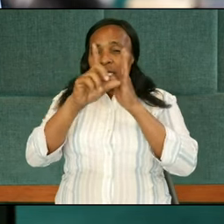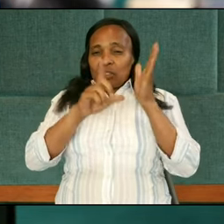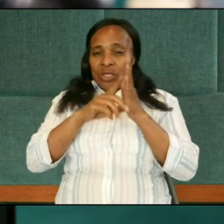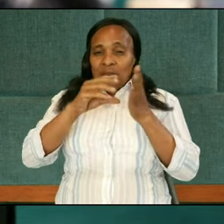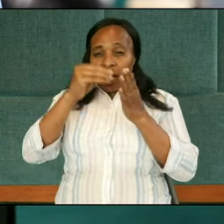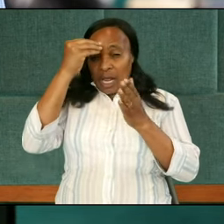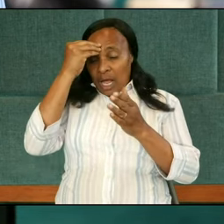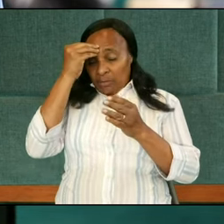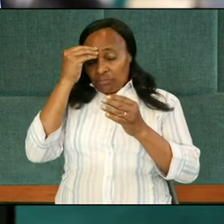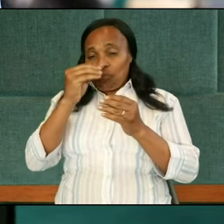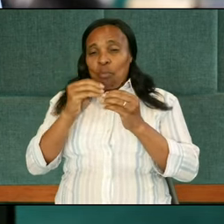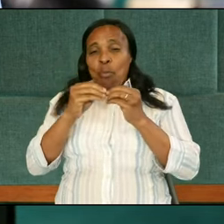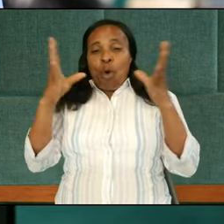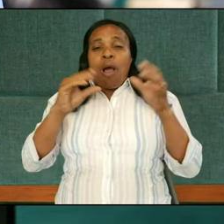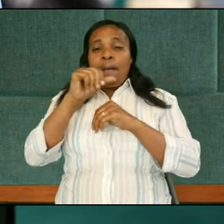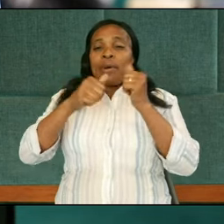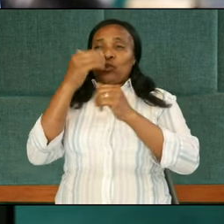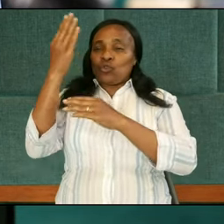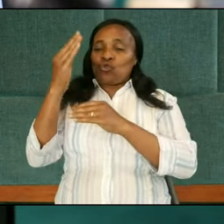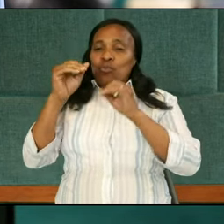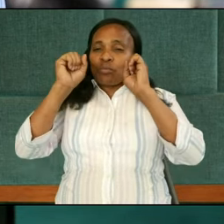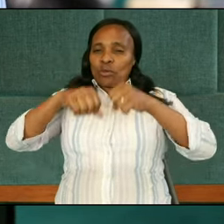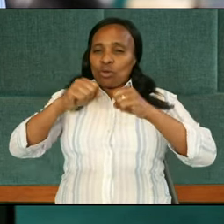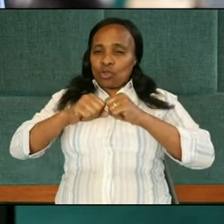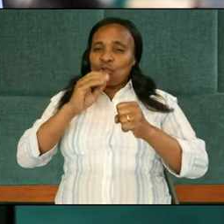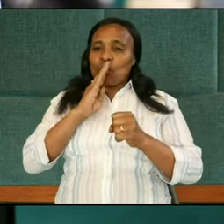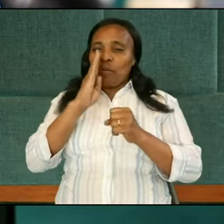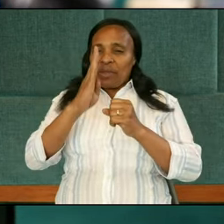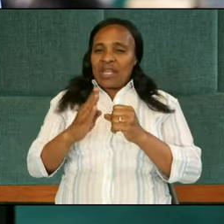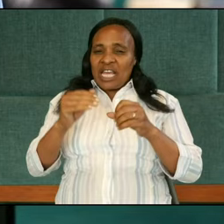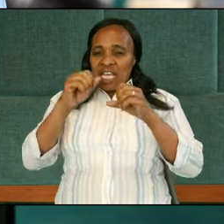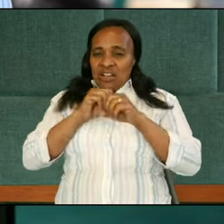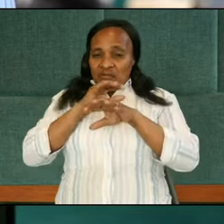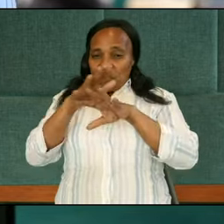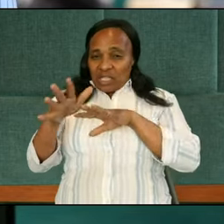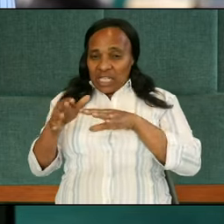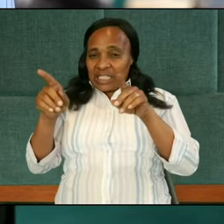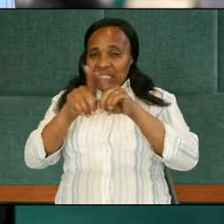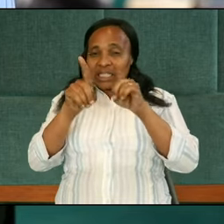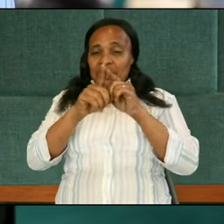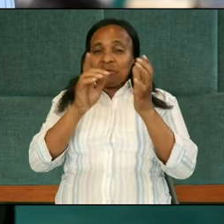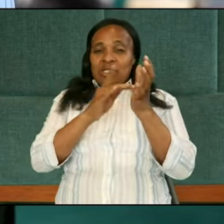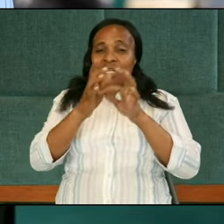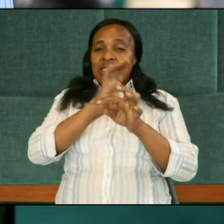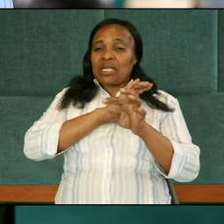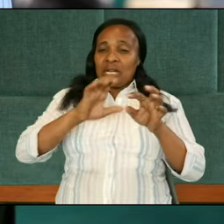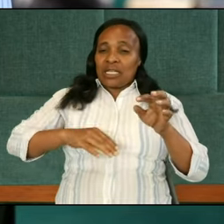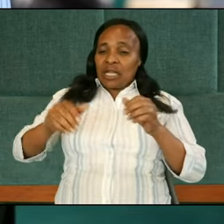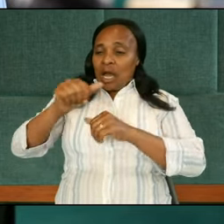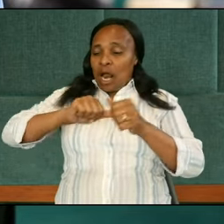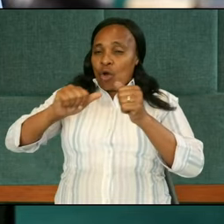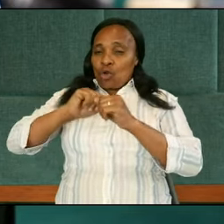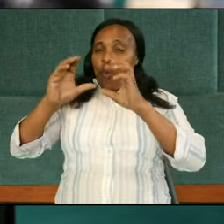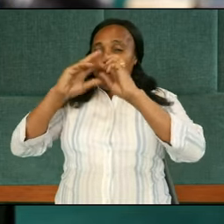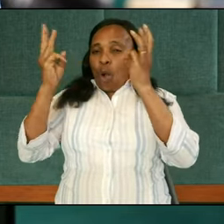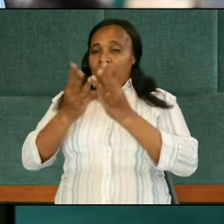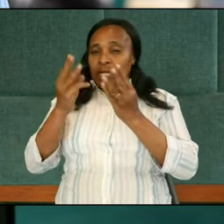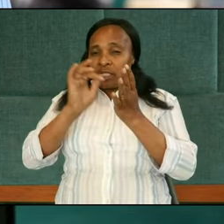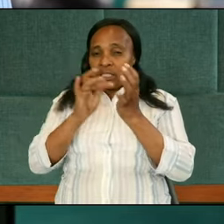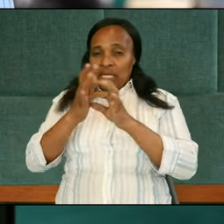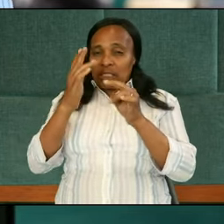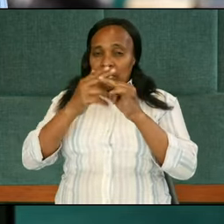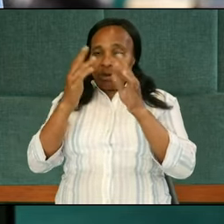more about you and learn to be able to be influences just like Christ to everyone around the world. In Jesus' name we